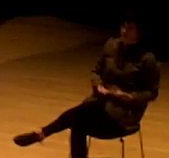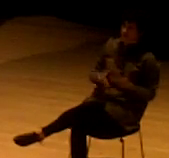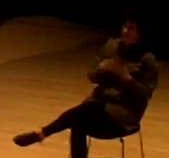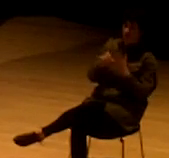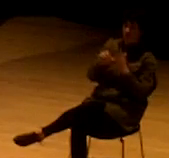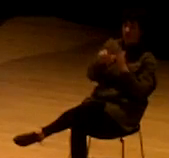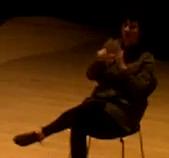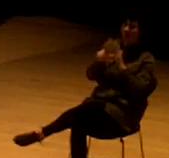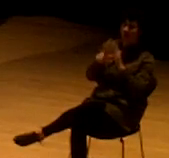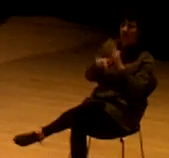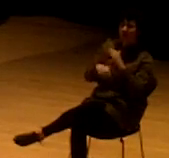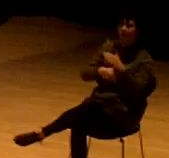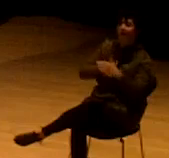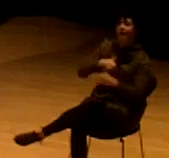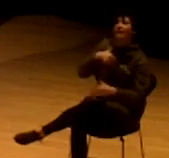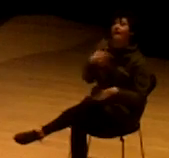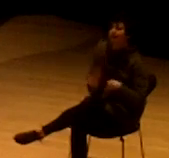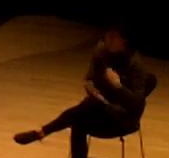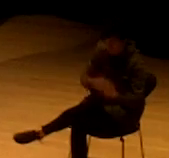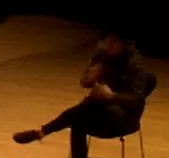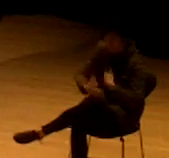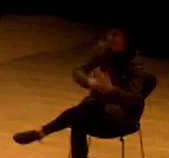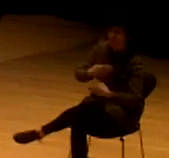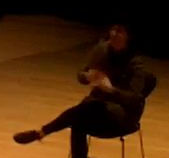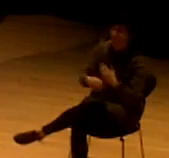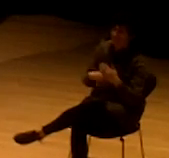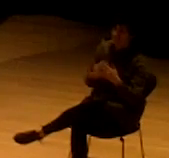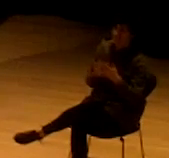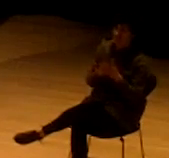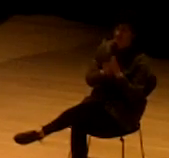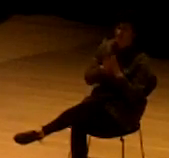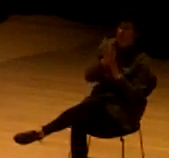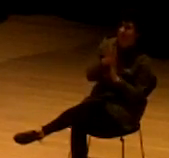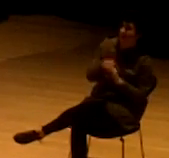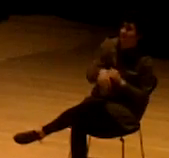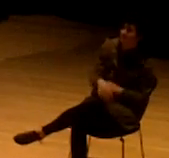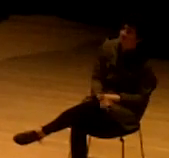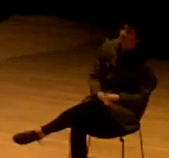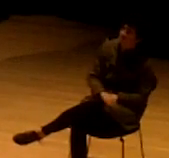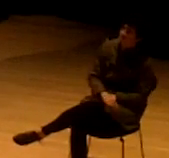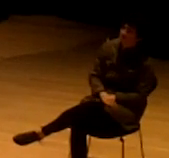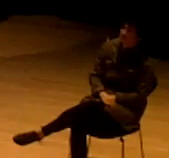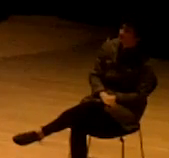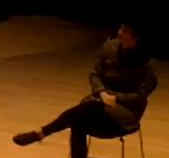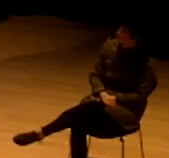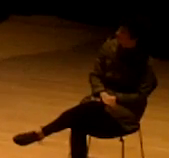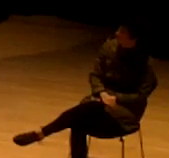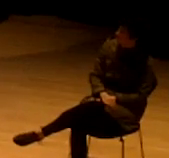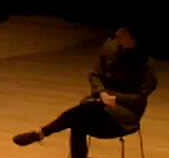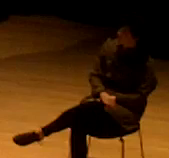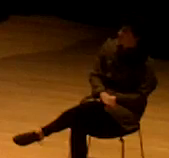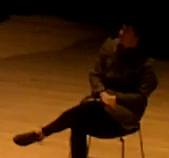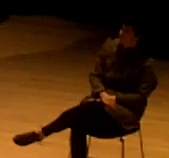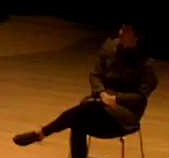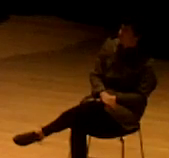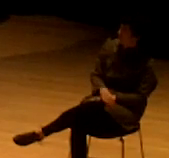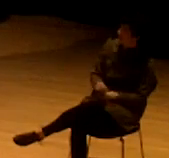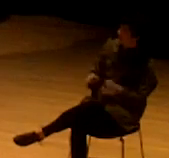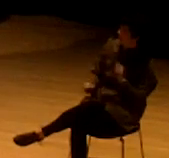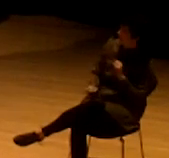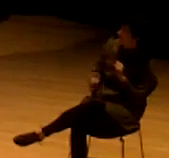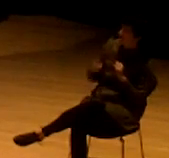the parts of the body itself. Mm-hmm. And we built out from there. I have a couple of other things that I'm curious about,